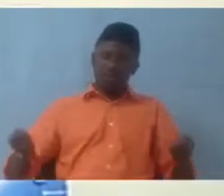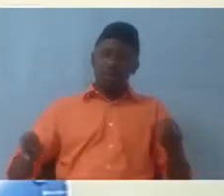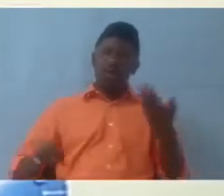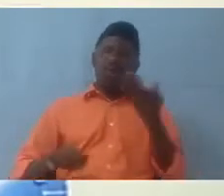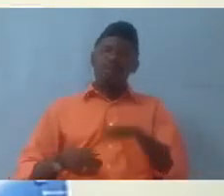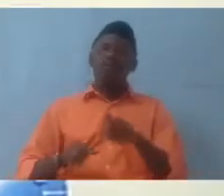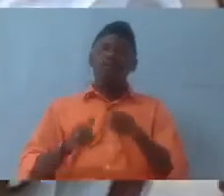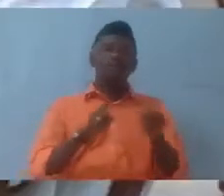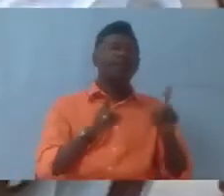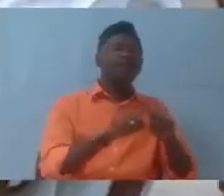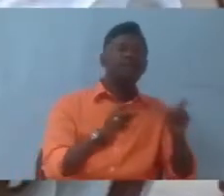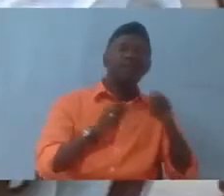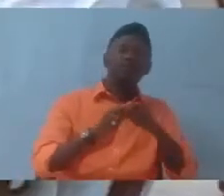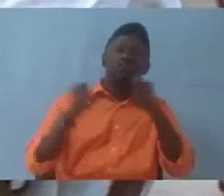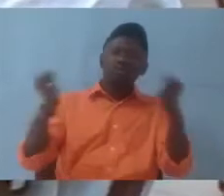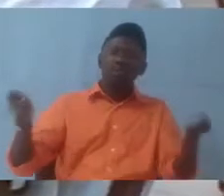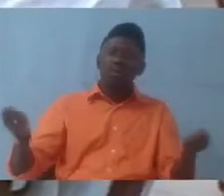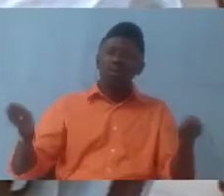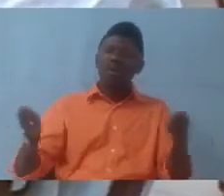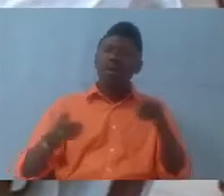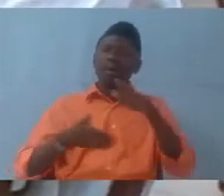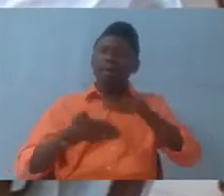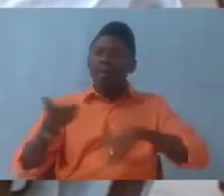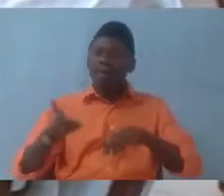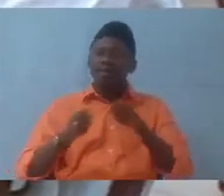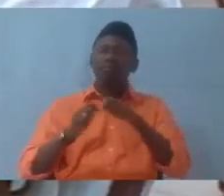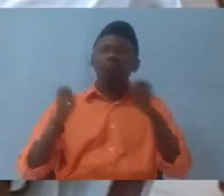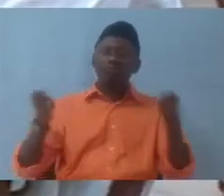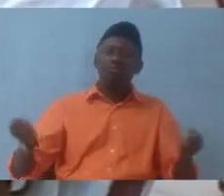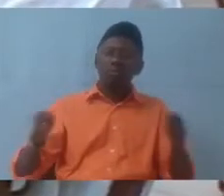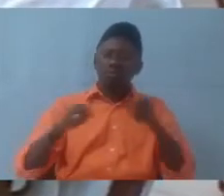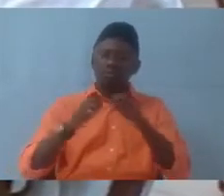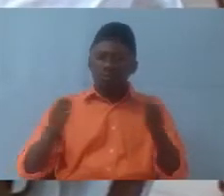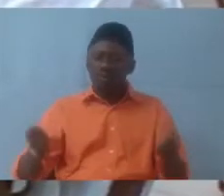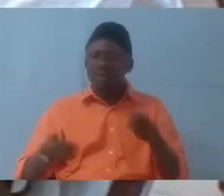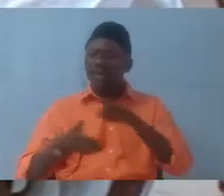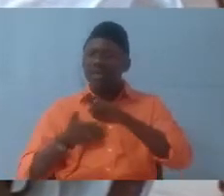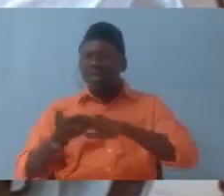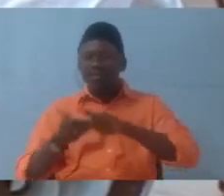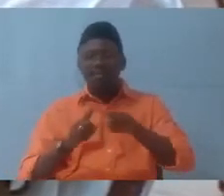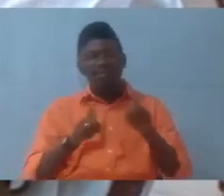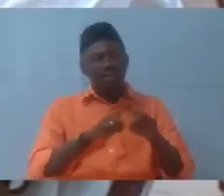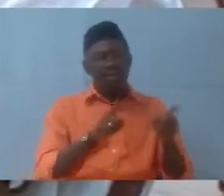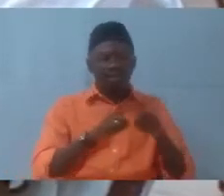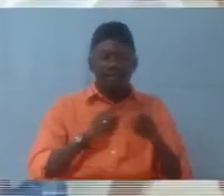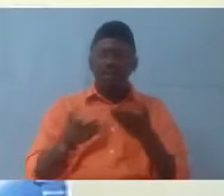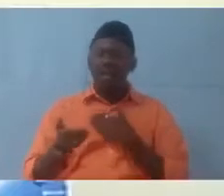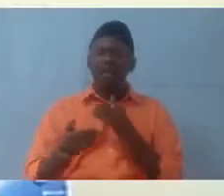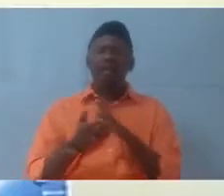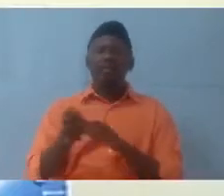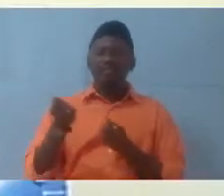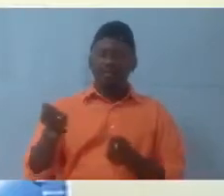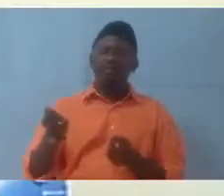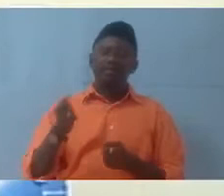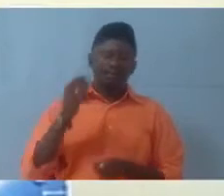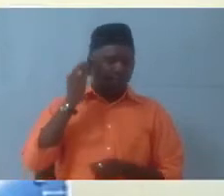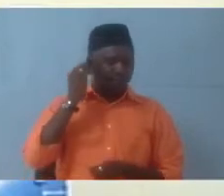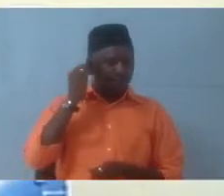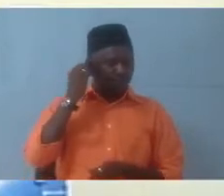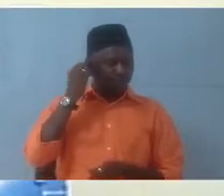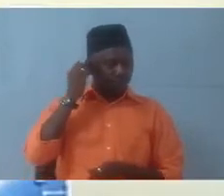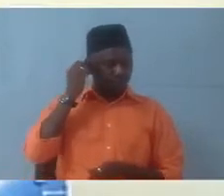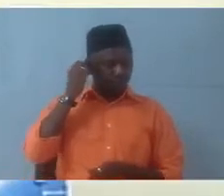newspapers from different outlets. Ci la amé ay kayiti xibaar yo xamné mu ngi nek ci jogé ko ci yenn buntu kayiti xibaar yu outé. Because in the